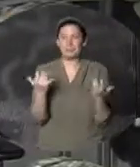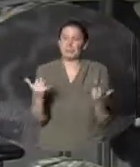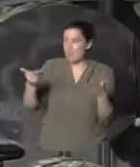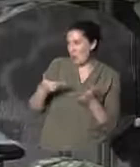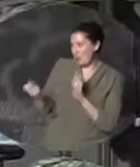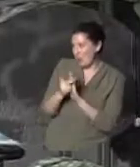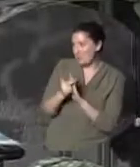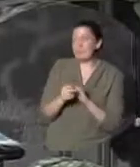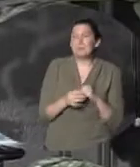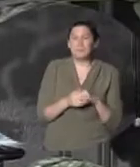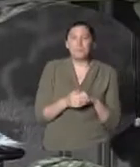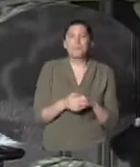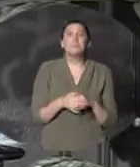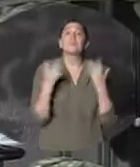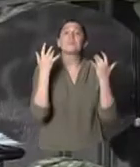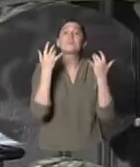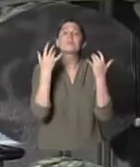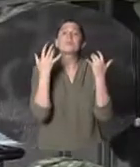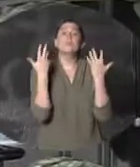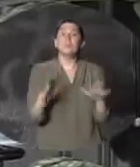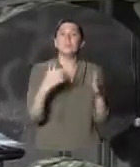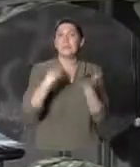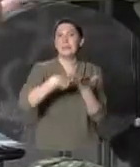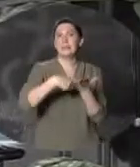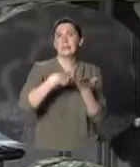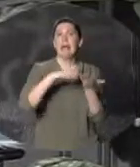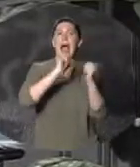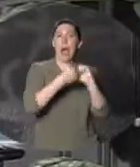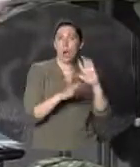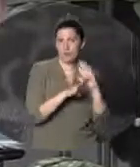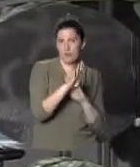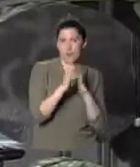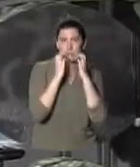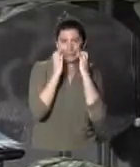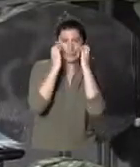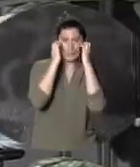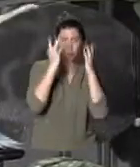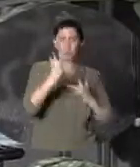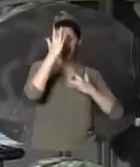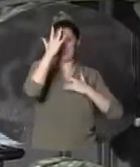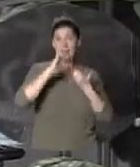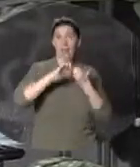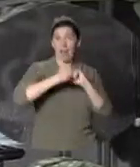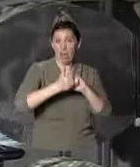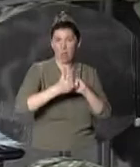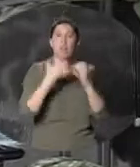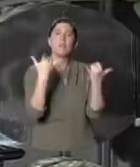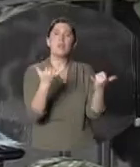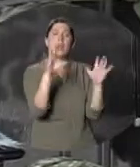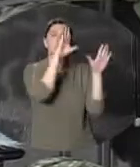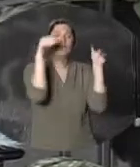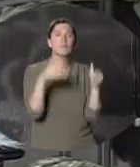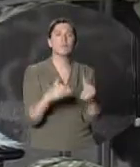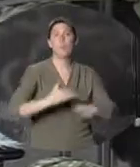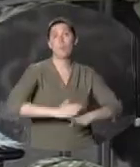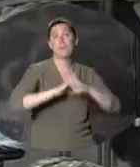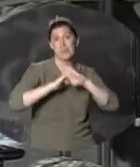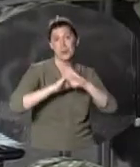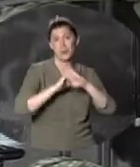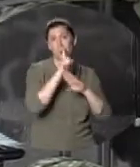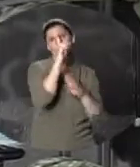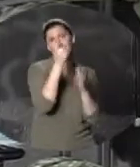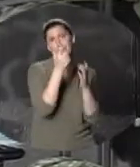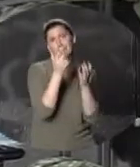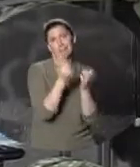Thanks. So we talked about how you develop measles, how you get measles, but prevention, Yes. which is always the important